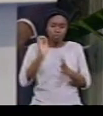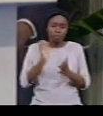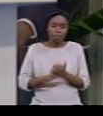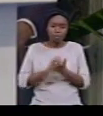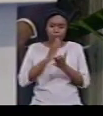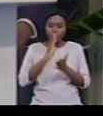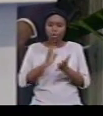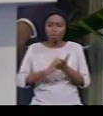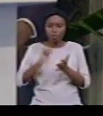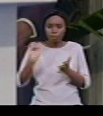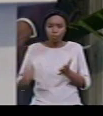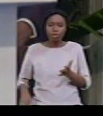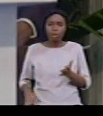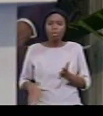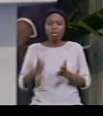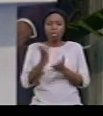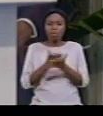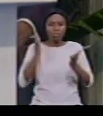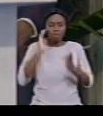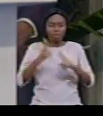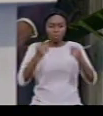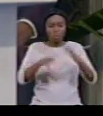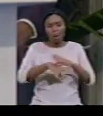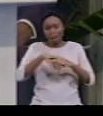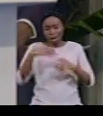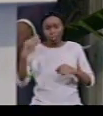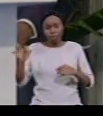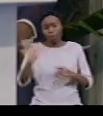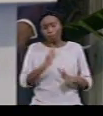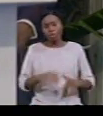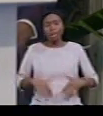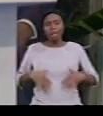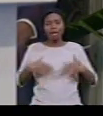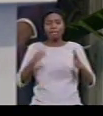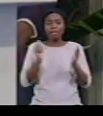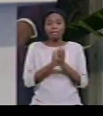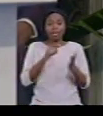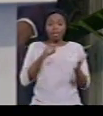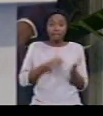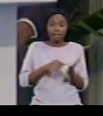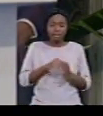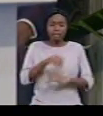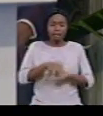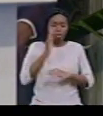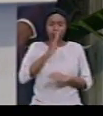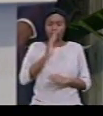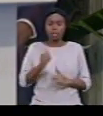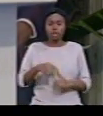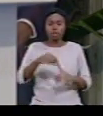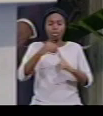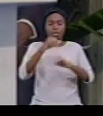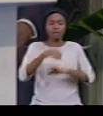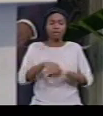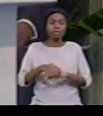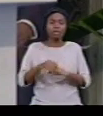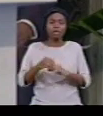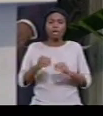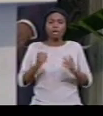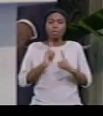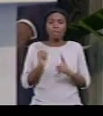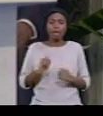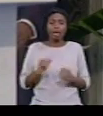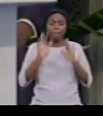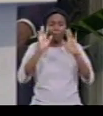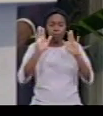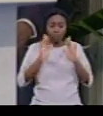literally something will fly out of your life. That this night will be a special night where miracles will